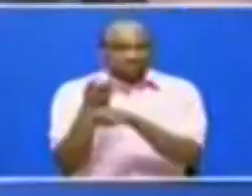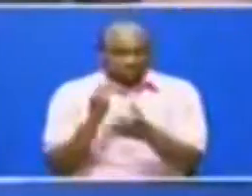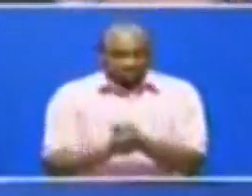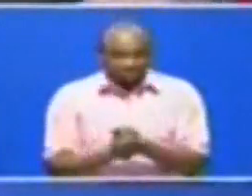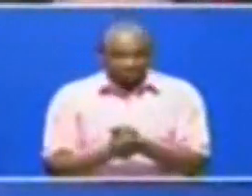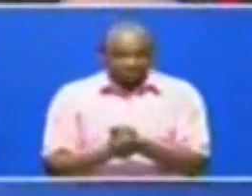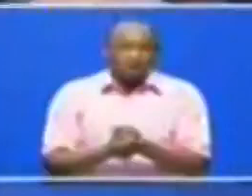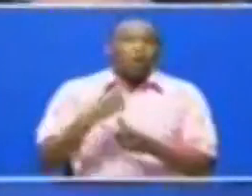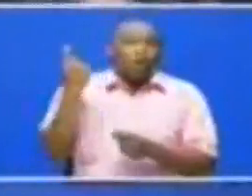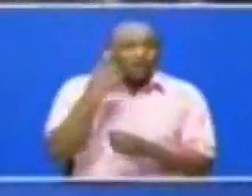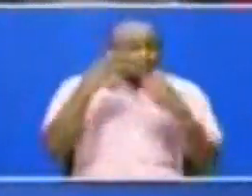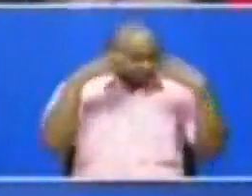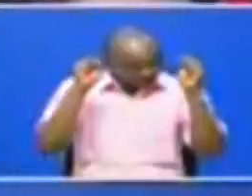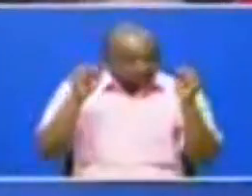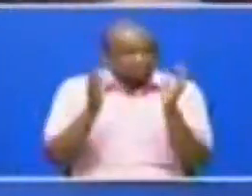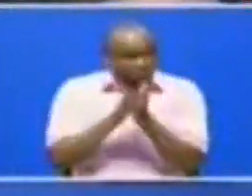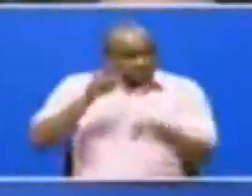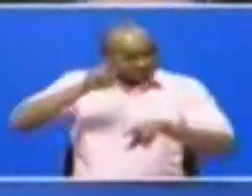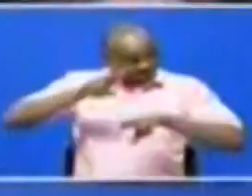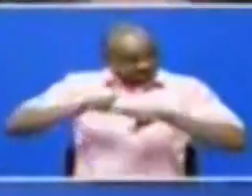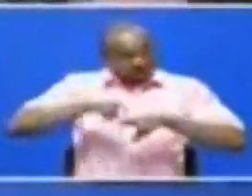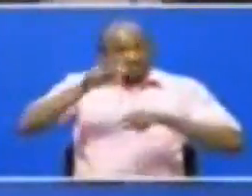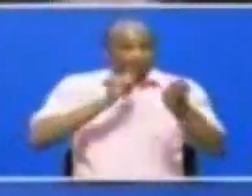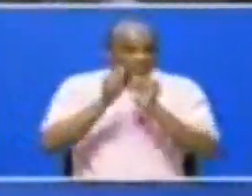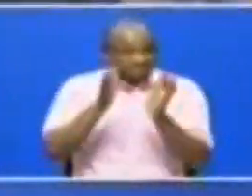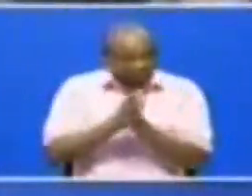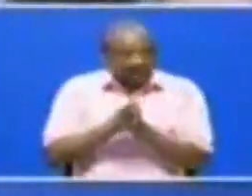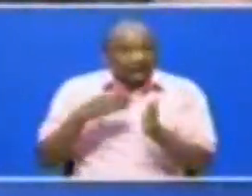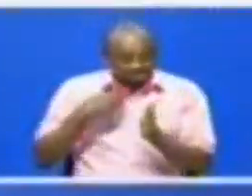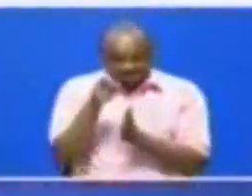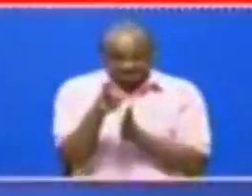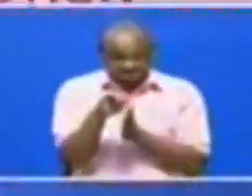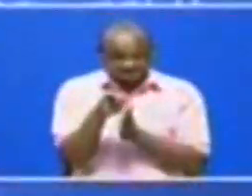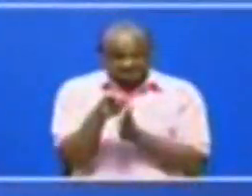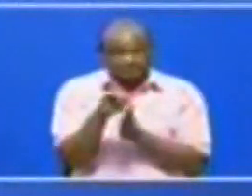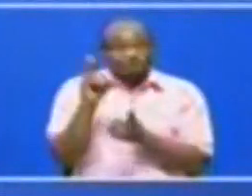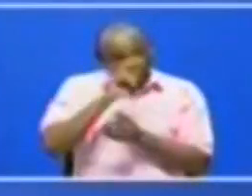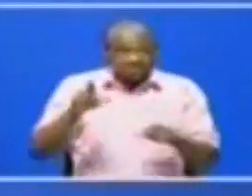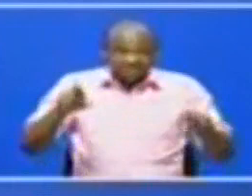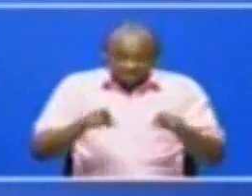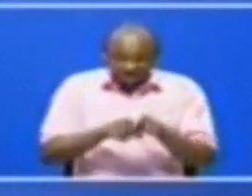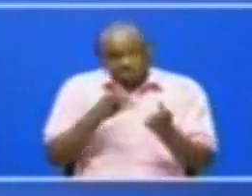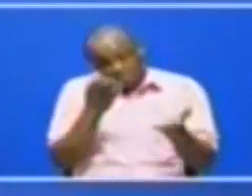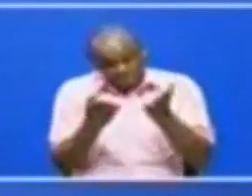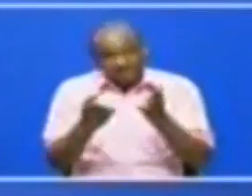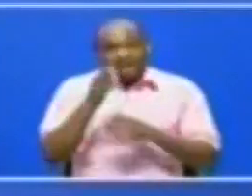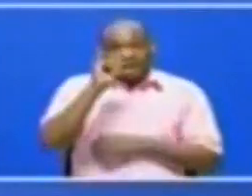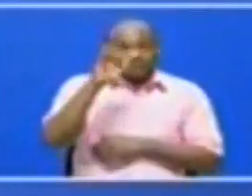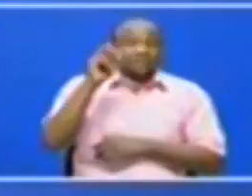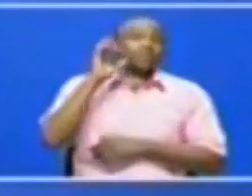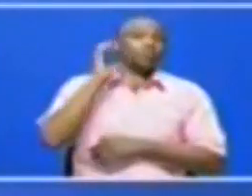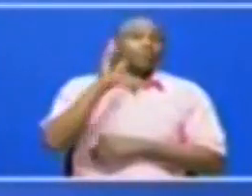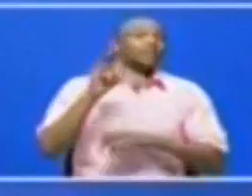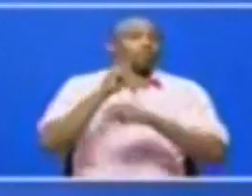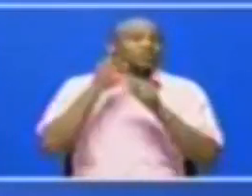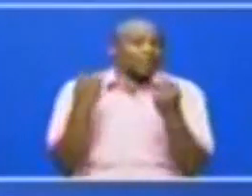that only the presidential seat is being contested in the fresh polls, using the same estimates, IEBC will